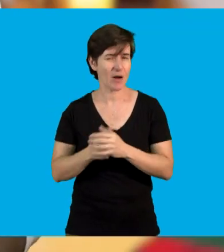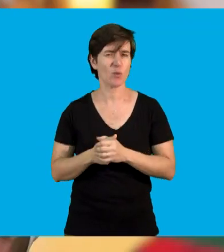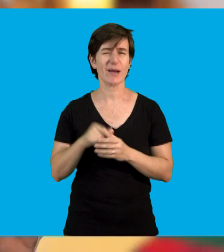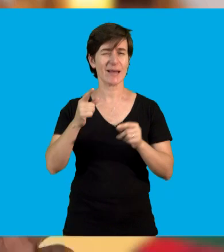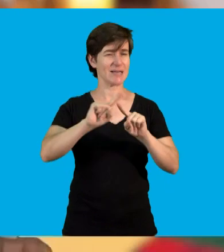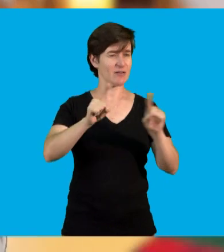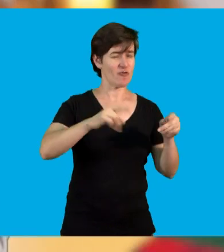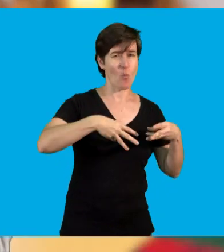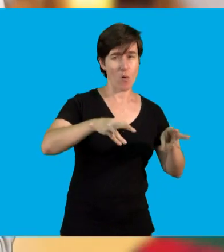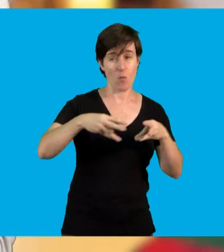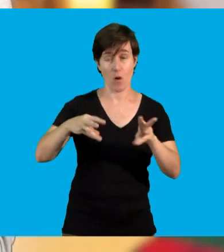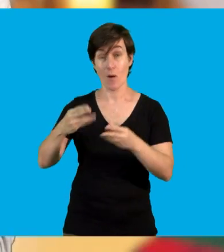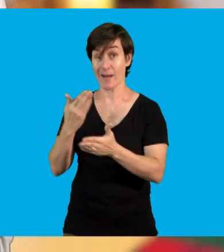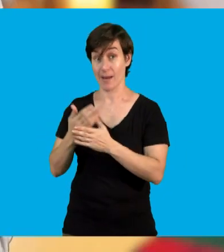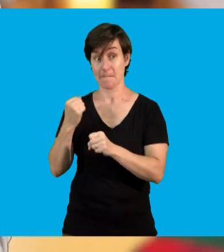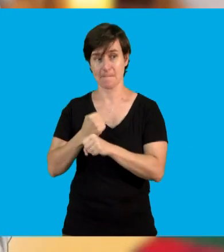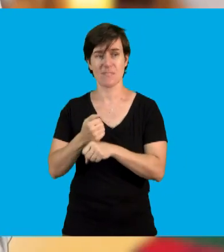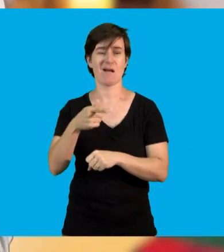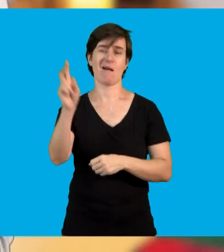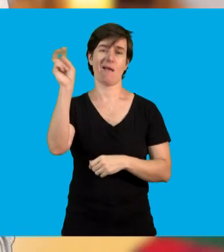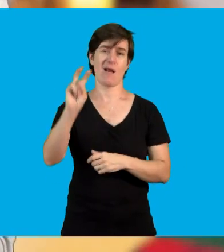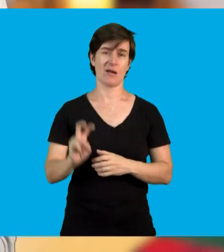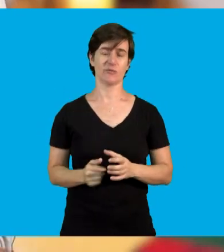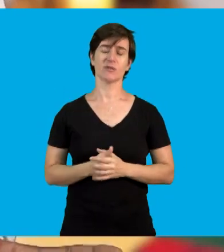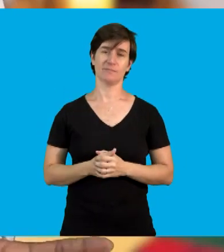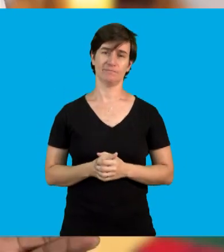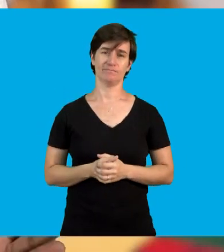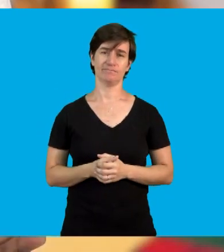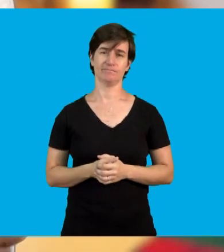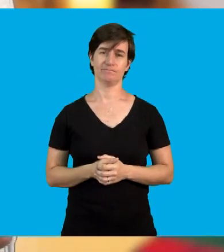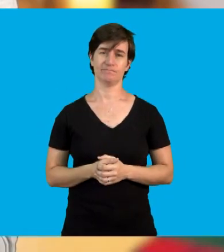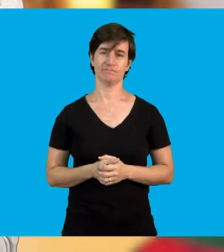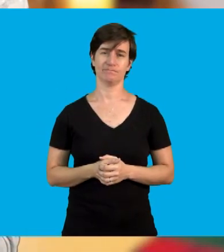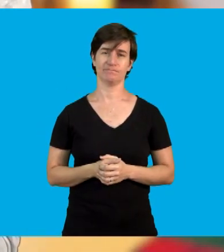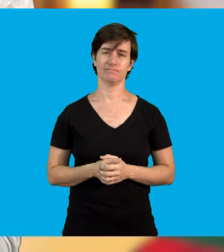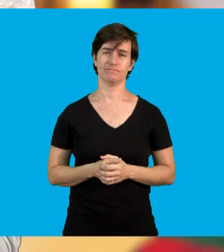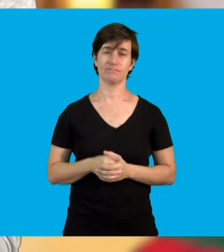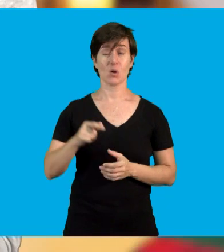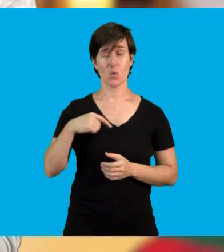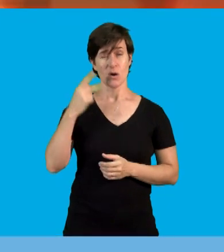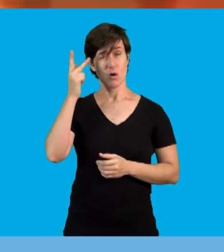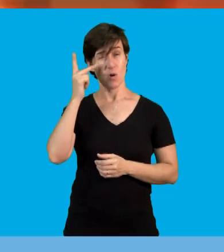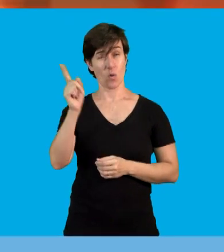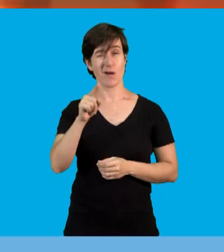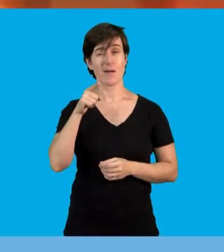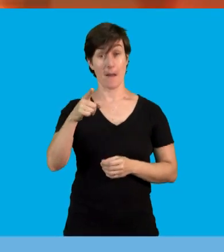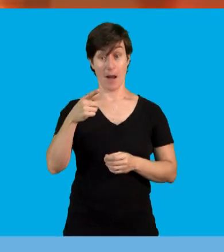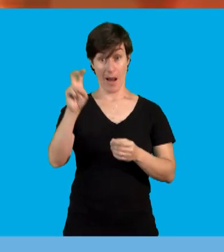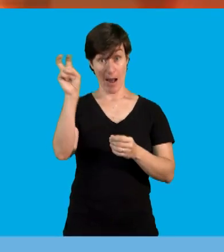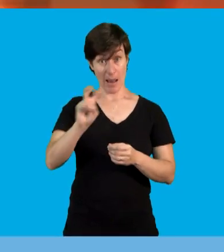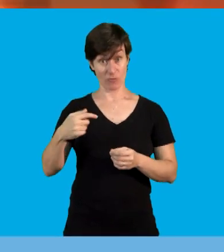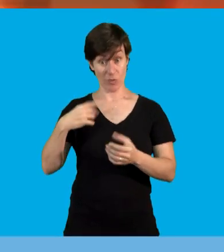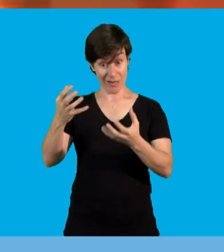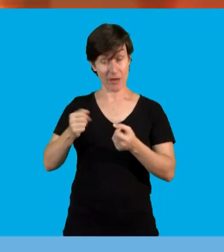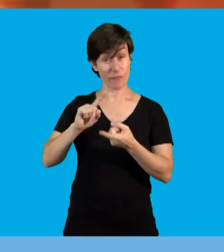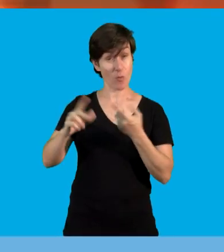various alternative ways of generating this electricity. So first of all, we know that we are generating this electricity at a power